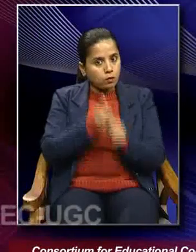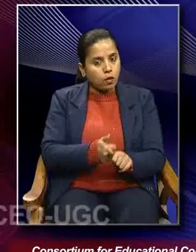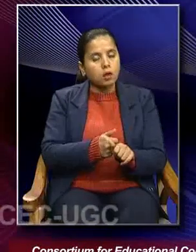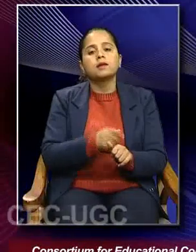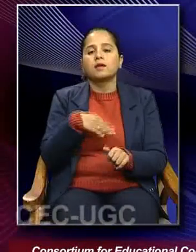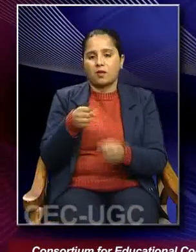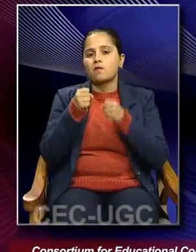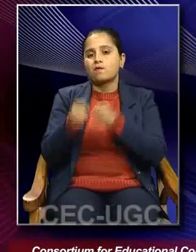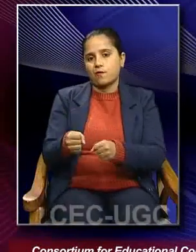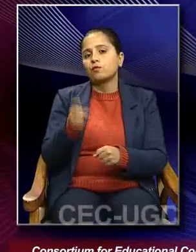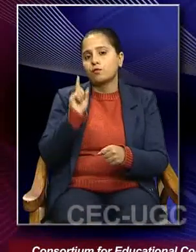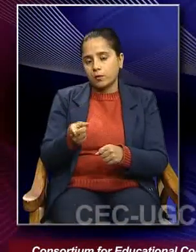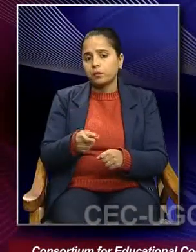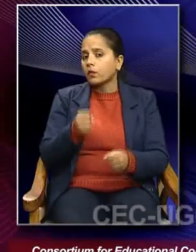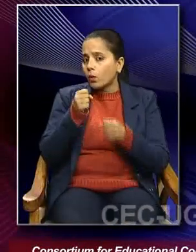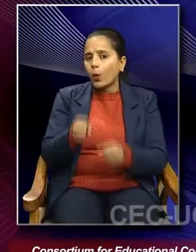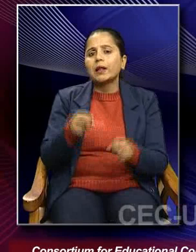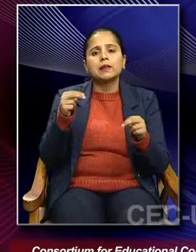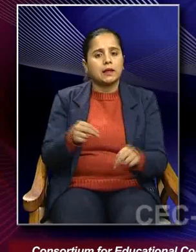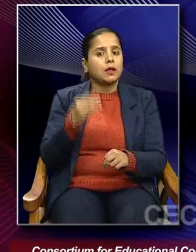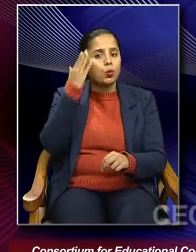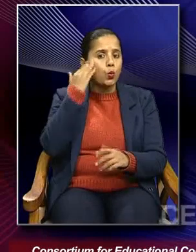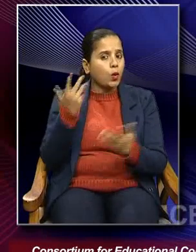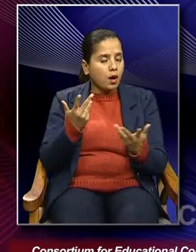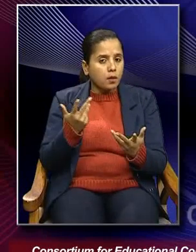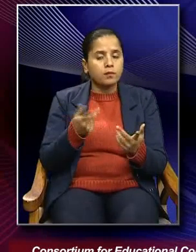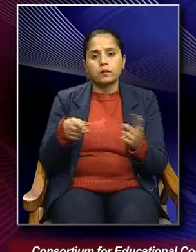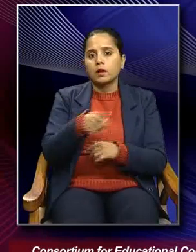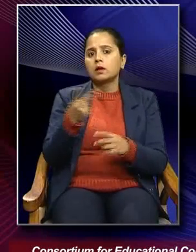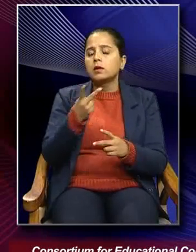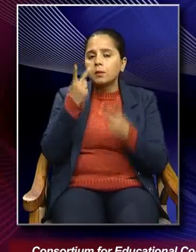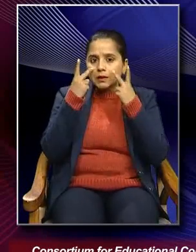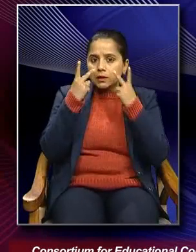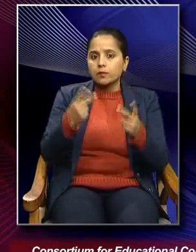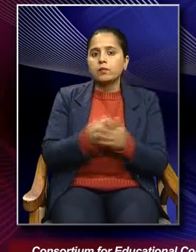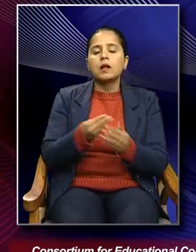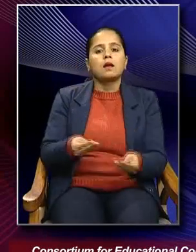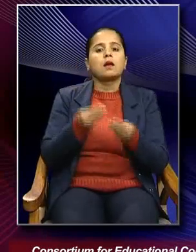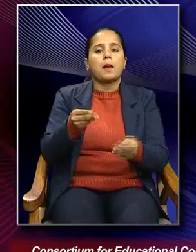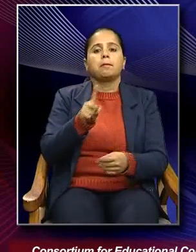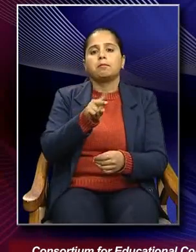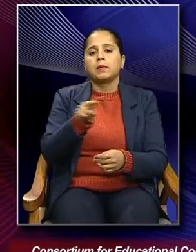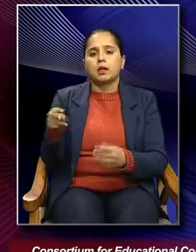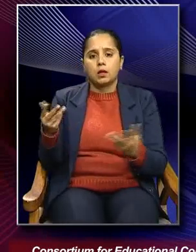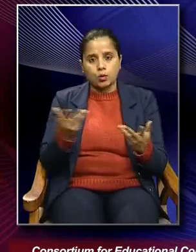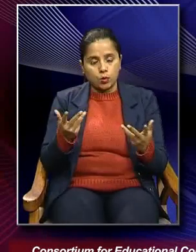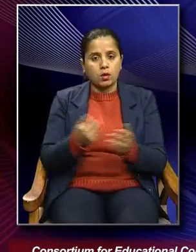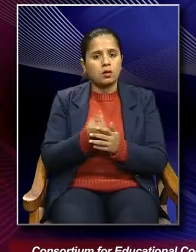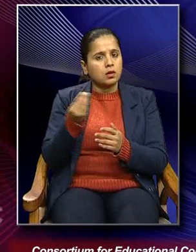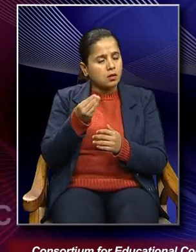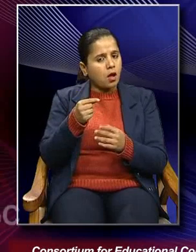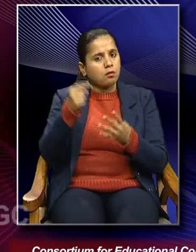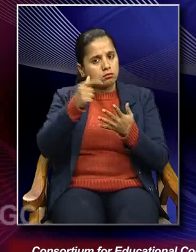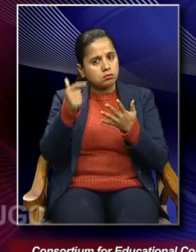required. So, force is required to kind of give the meaning that